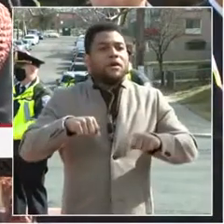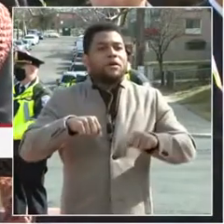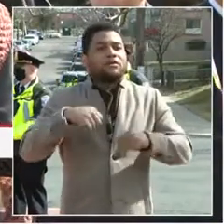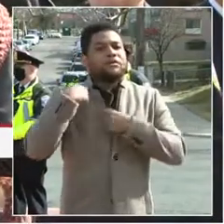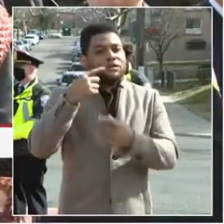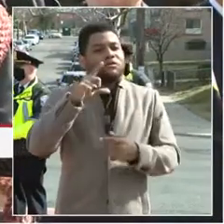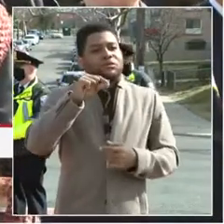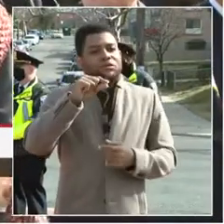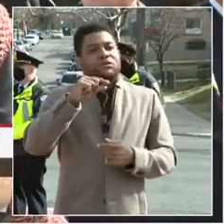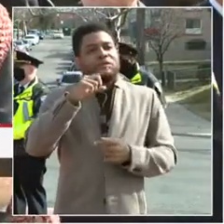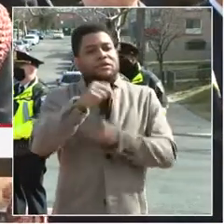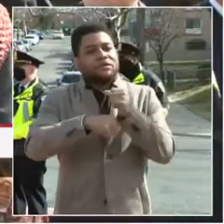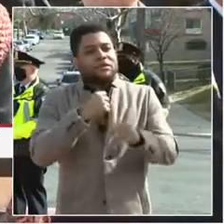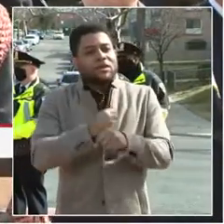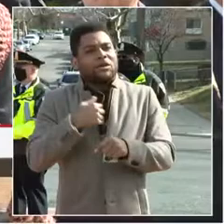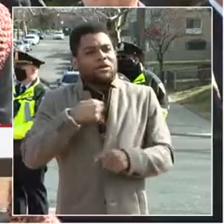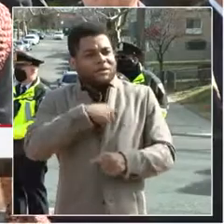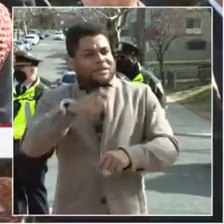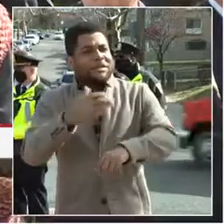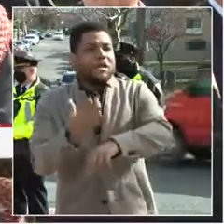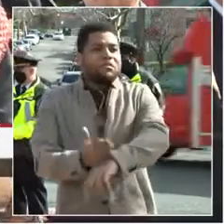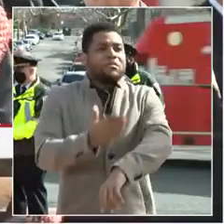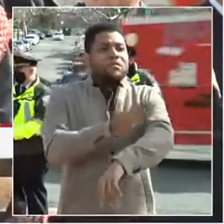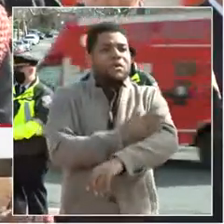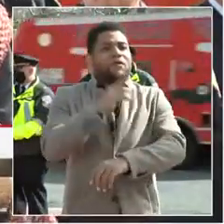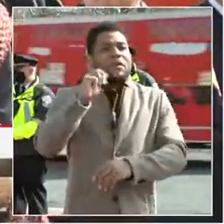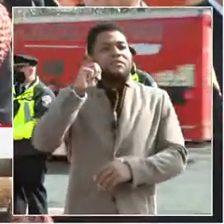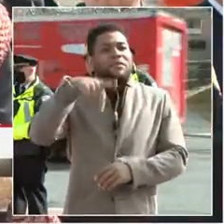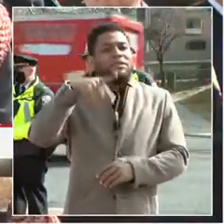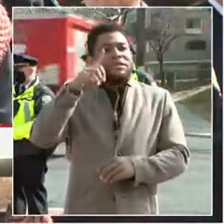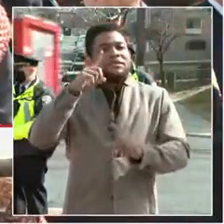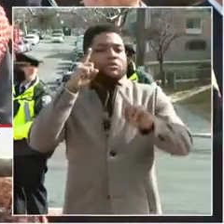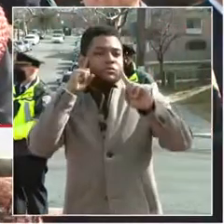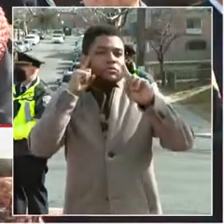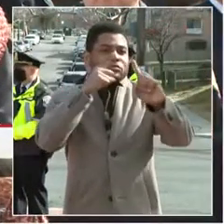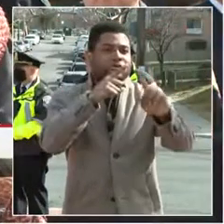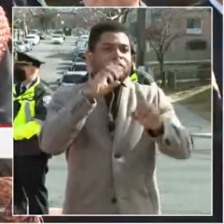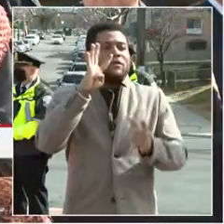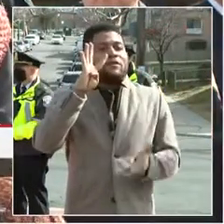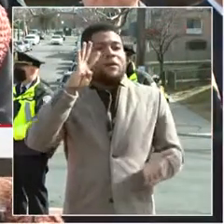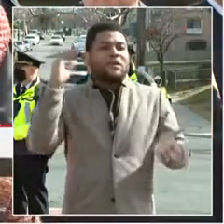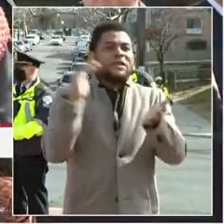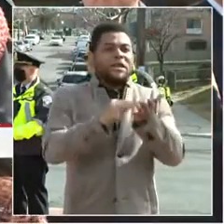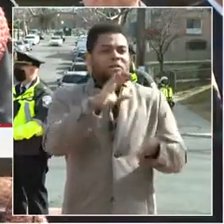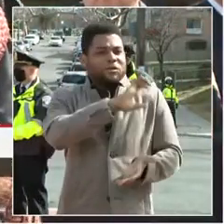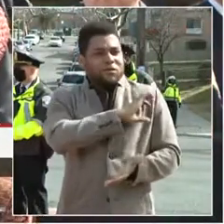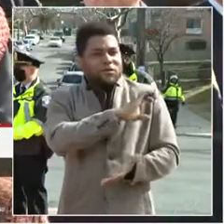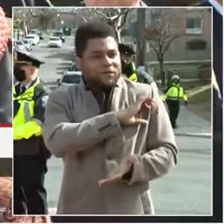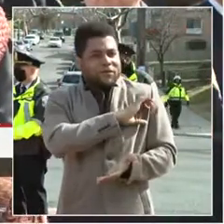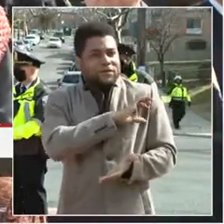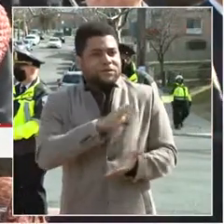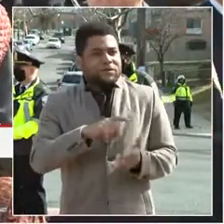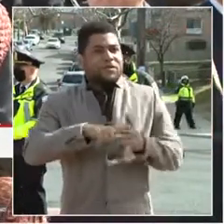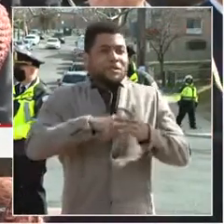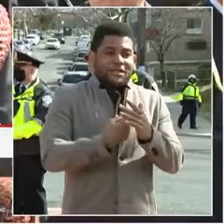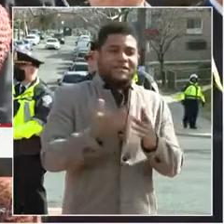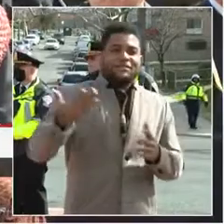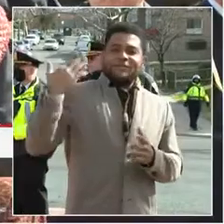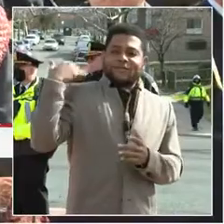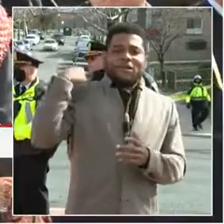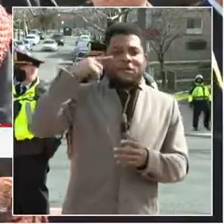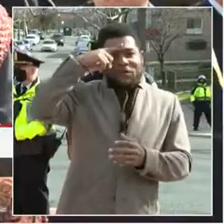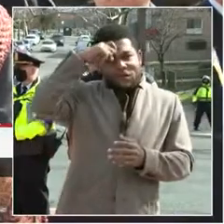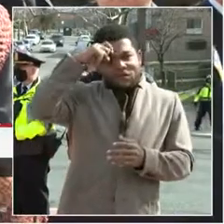so we will put MPD back on the path to 4,000 officers. We started last summer. We